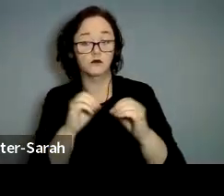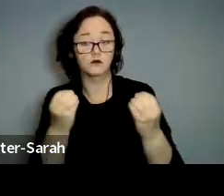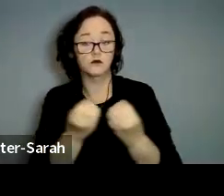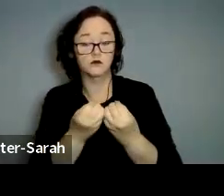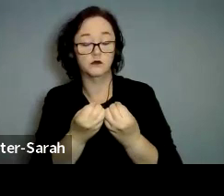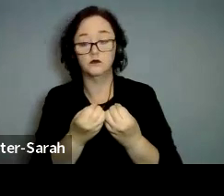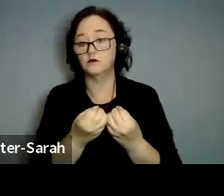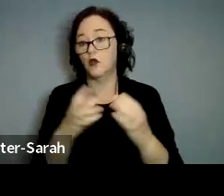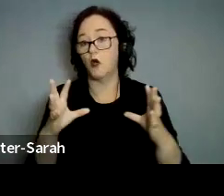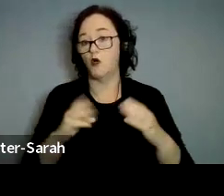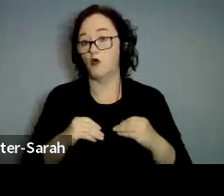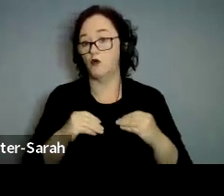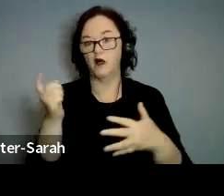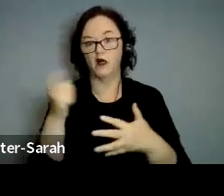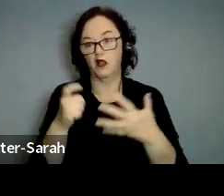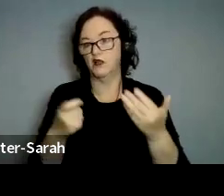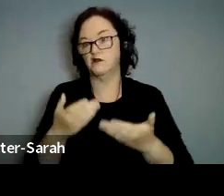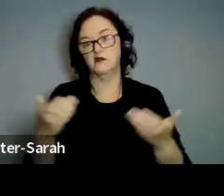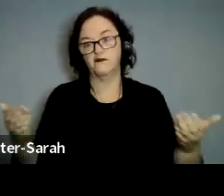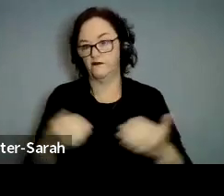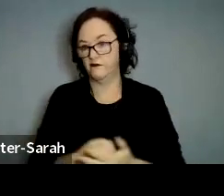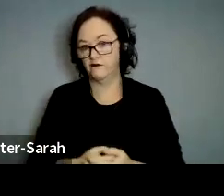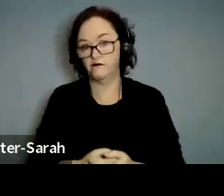stuff, right? Maybe if you are